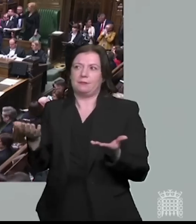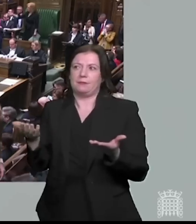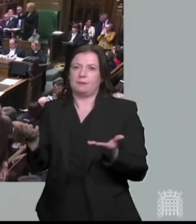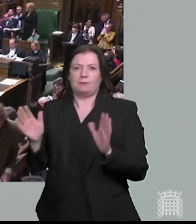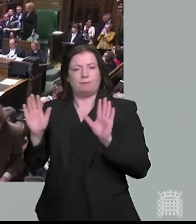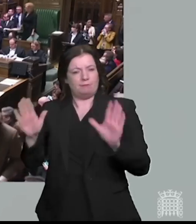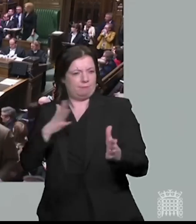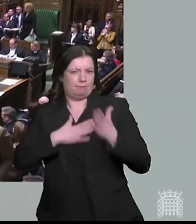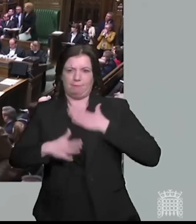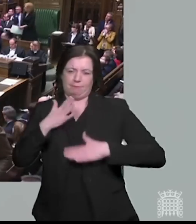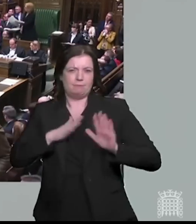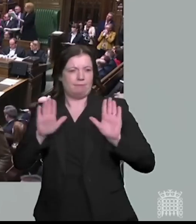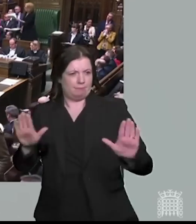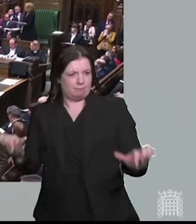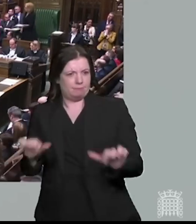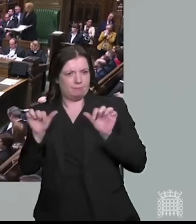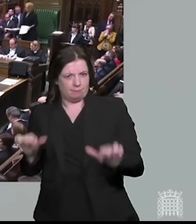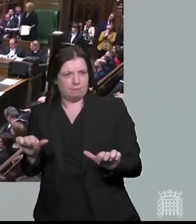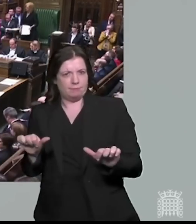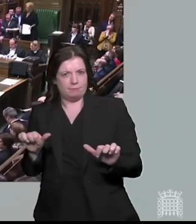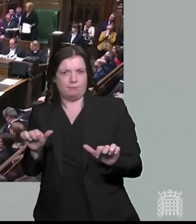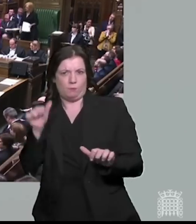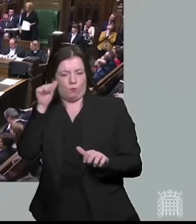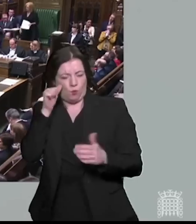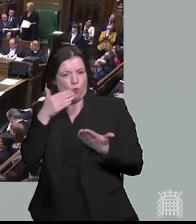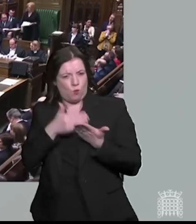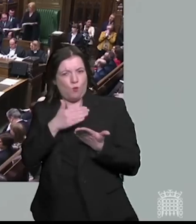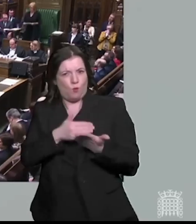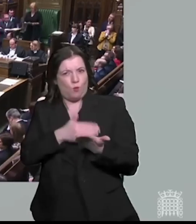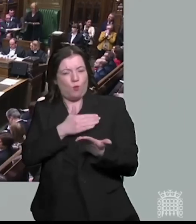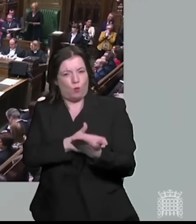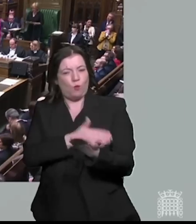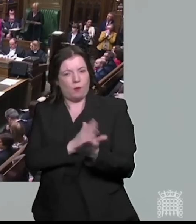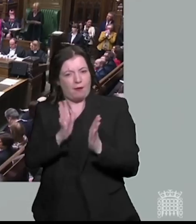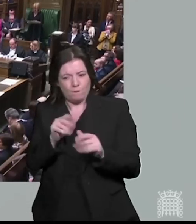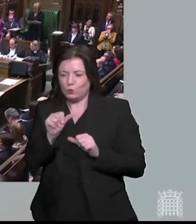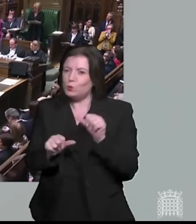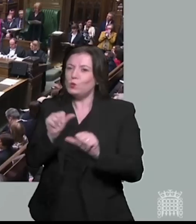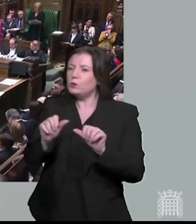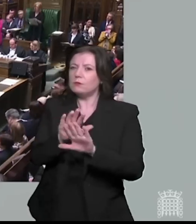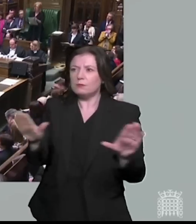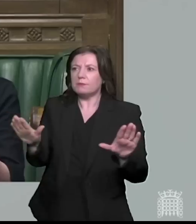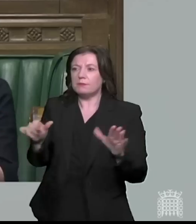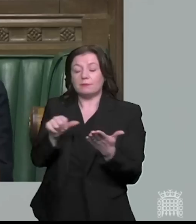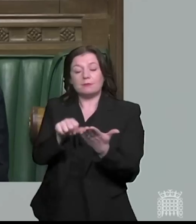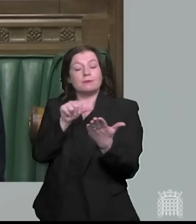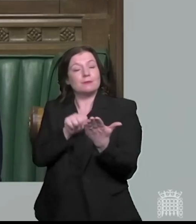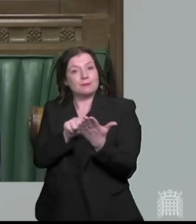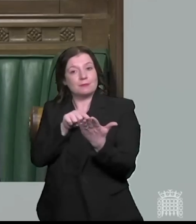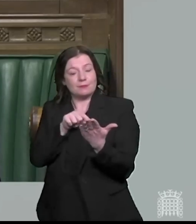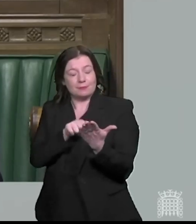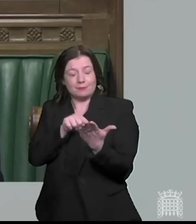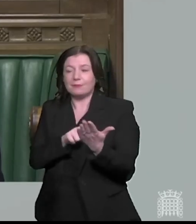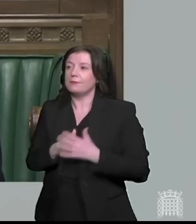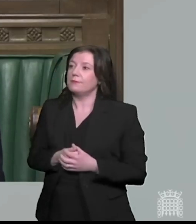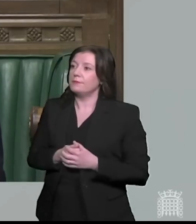of decorum, please, while we go through the necessary parts of the procedure. Under Standing Order number